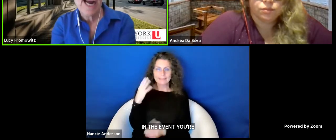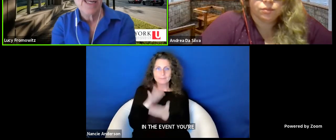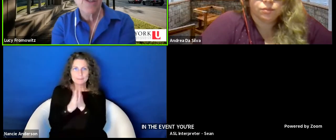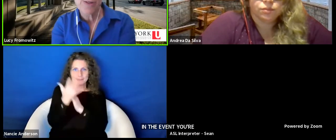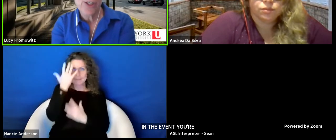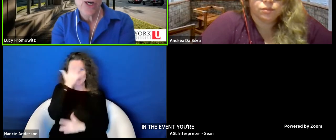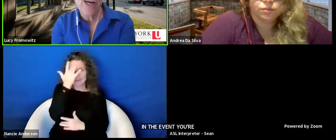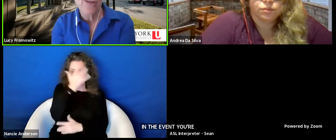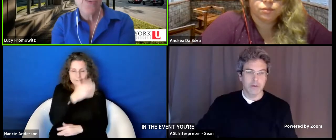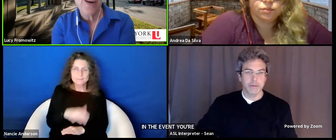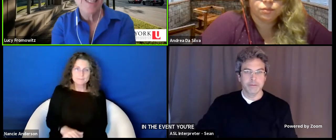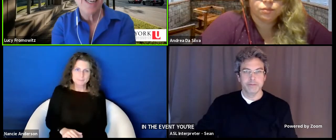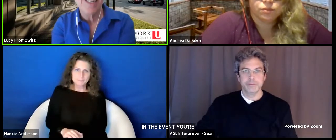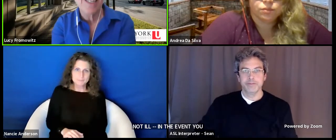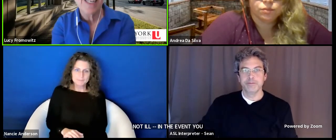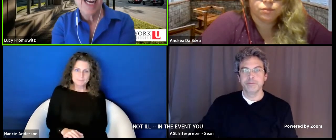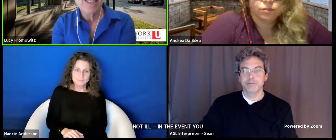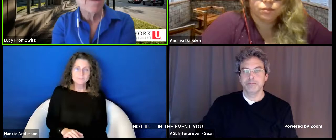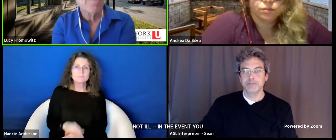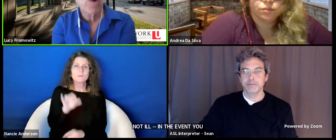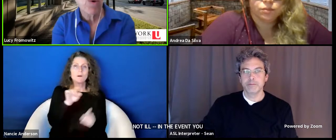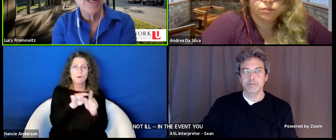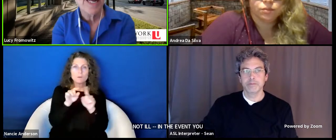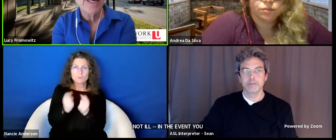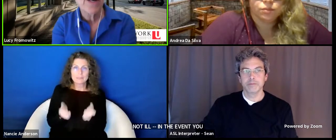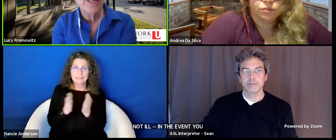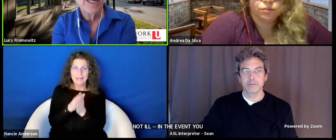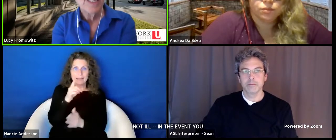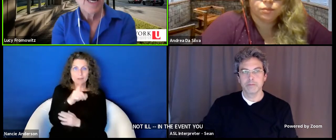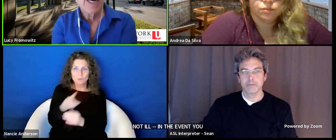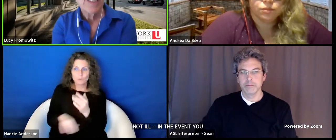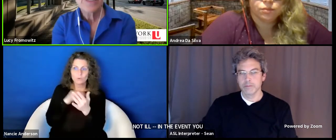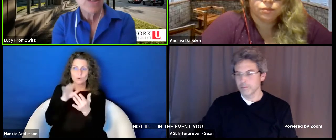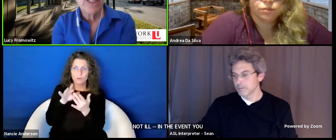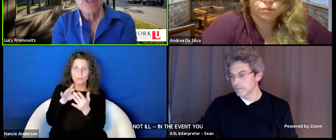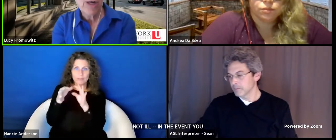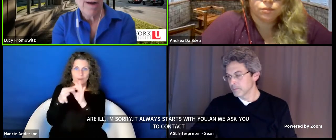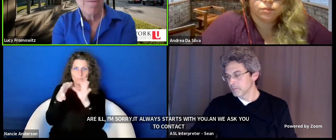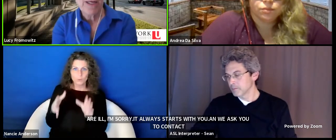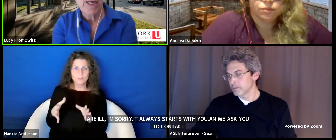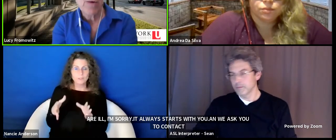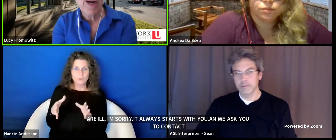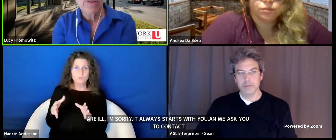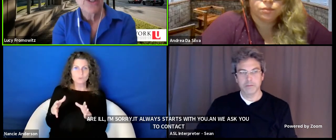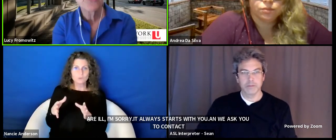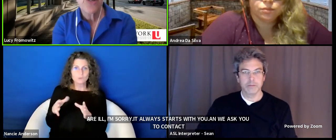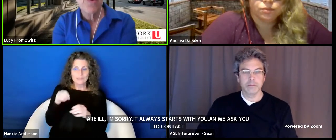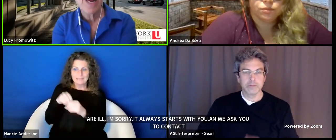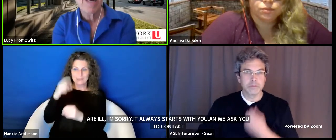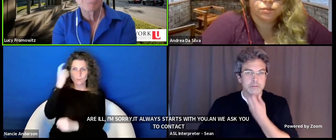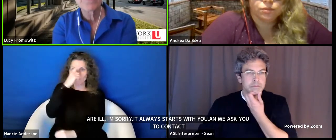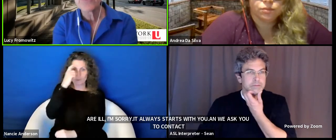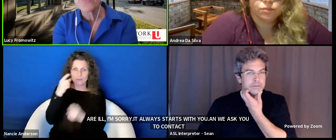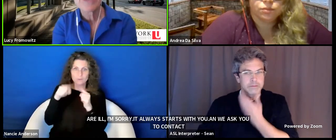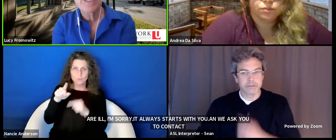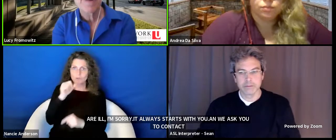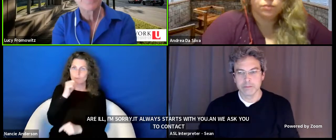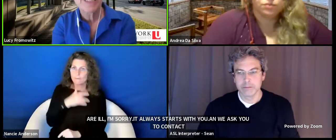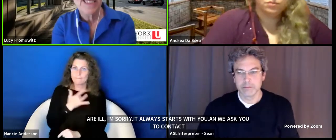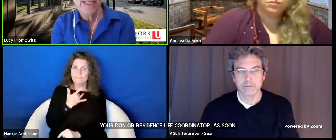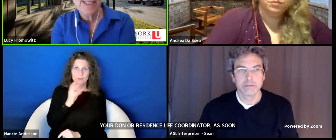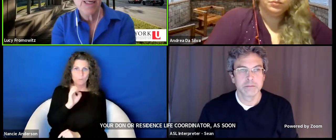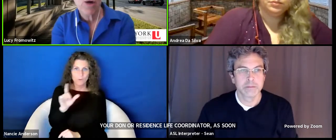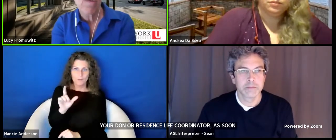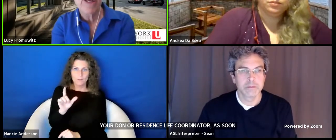to contact your DON or residence life coordinator as soon as you're not feeling well. You don't have to